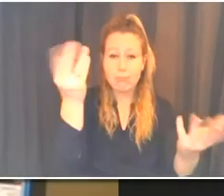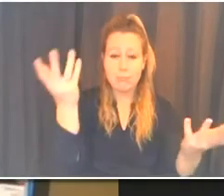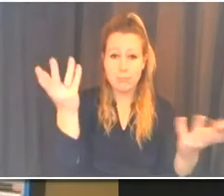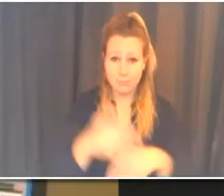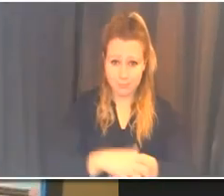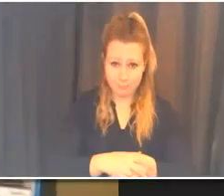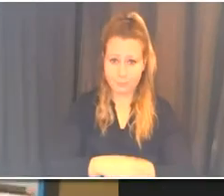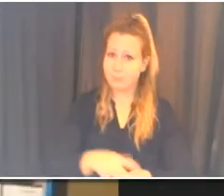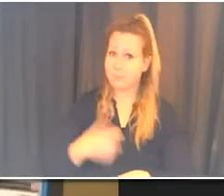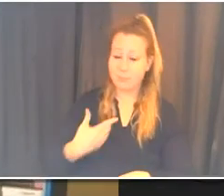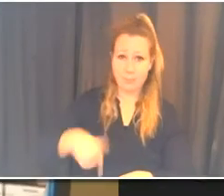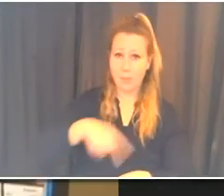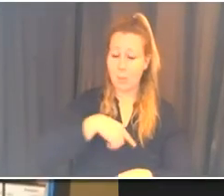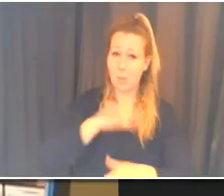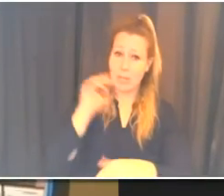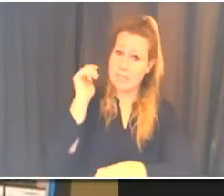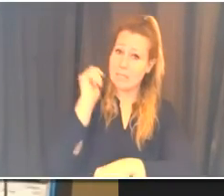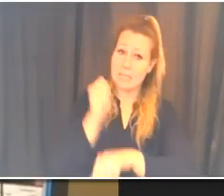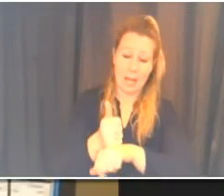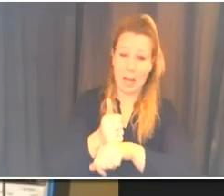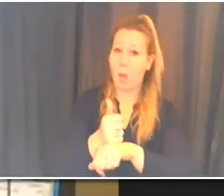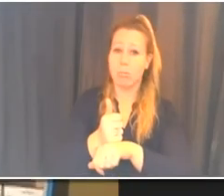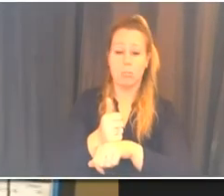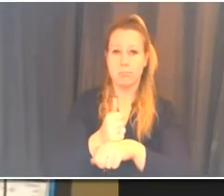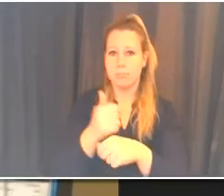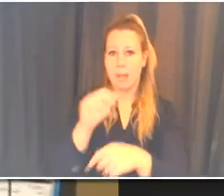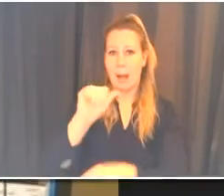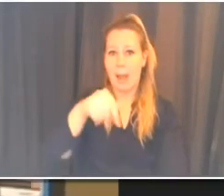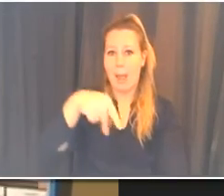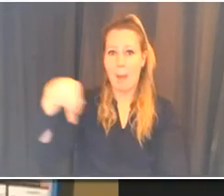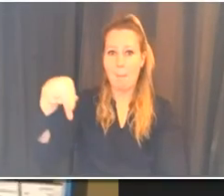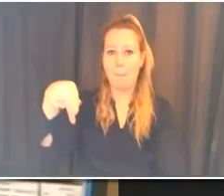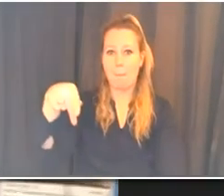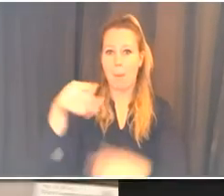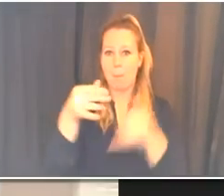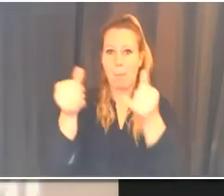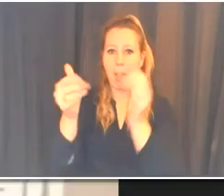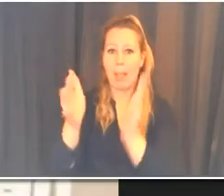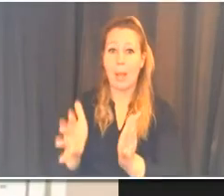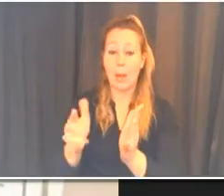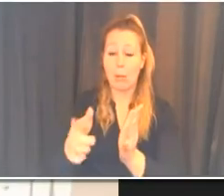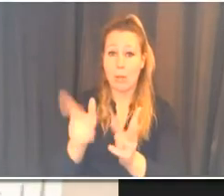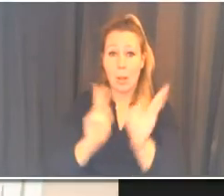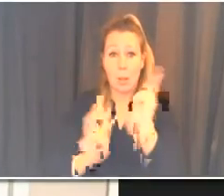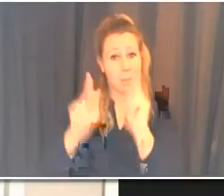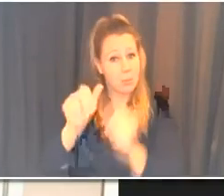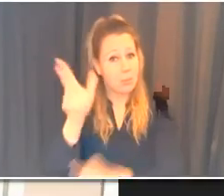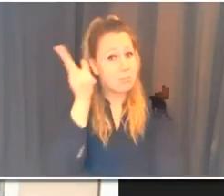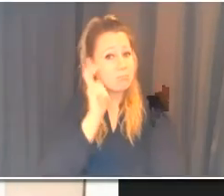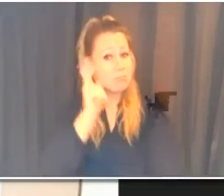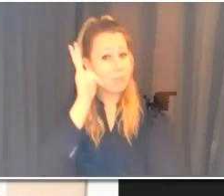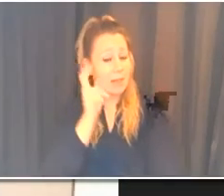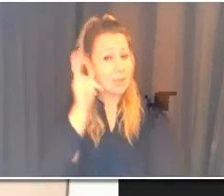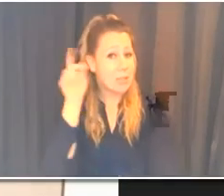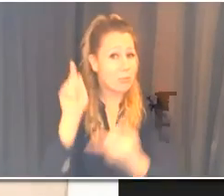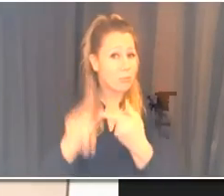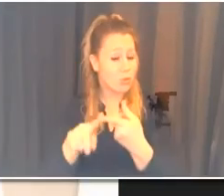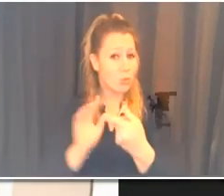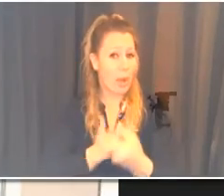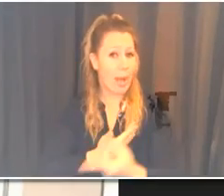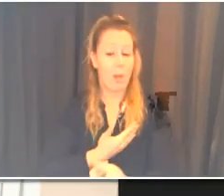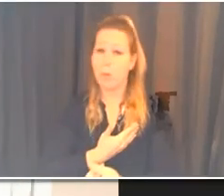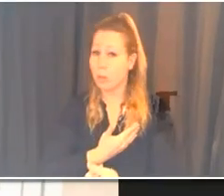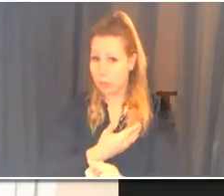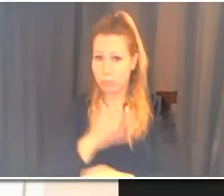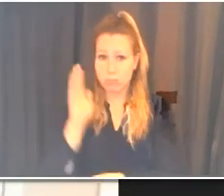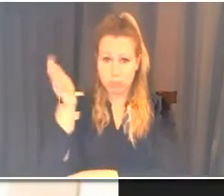learn these technology Fields so in case in the future they try to learn or find jobs about it